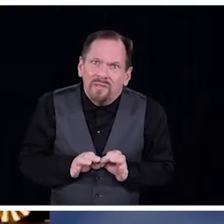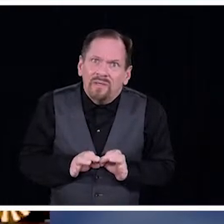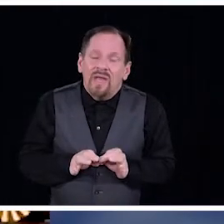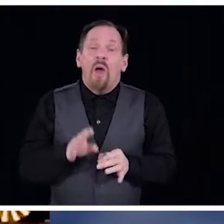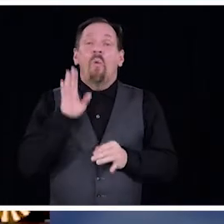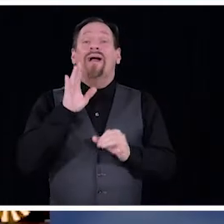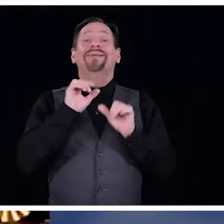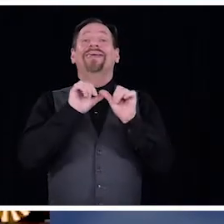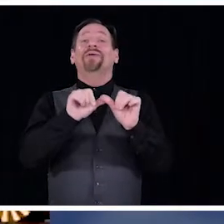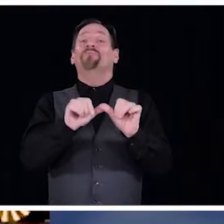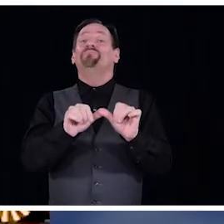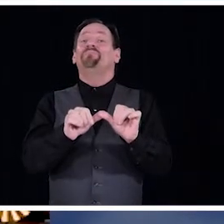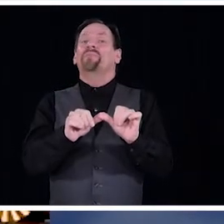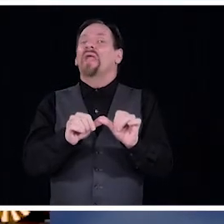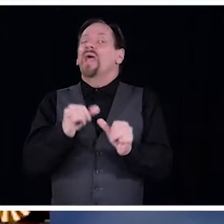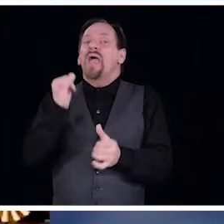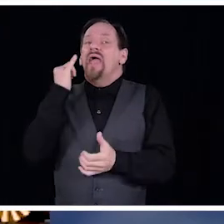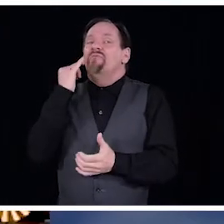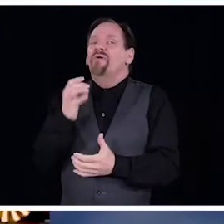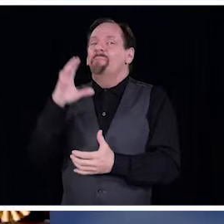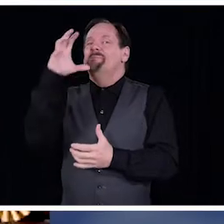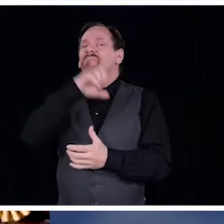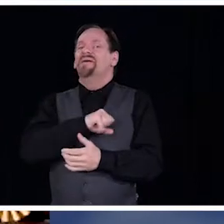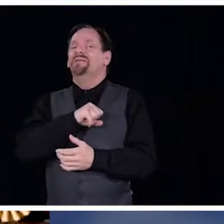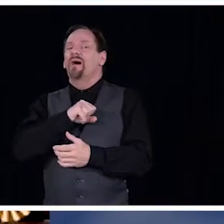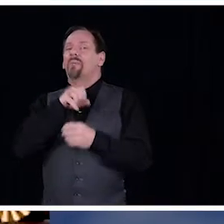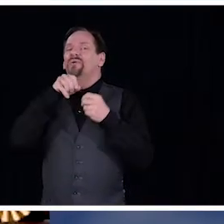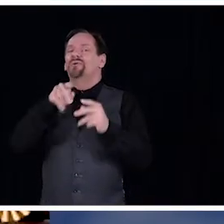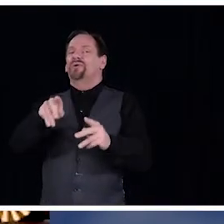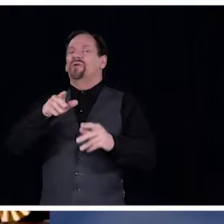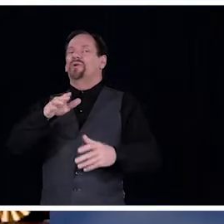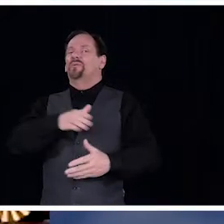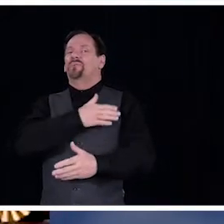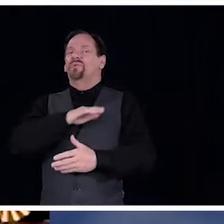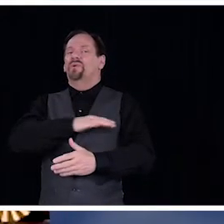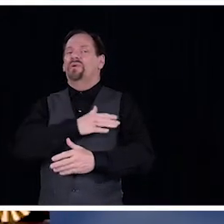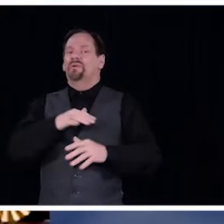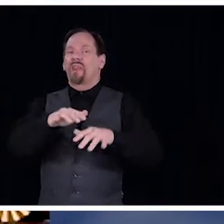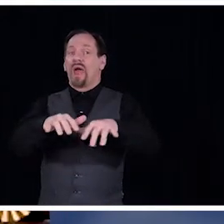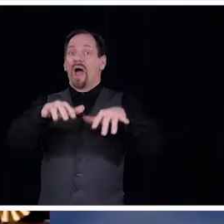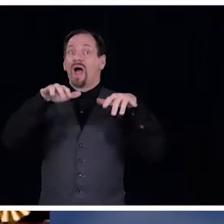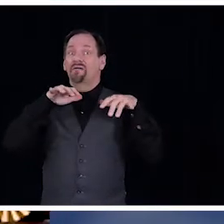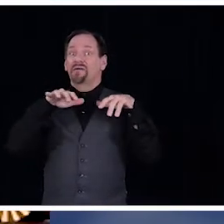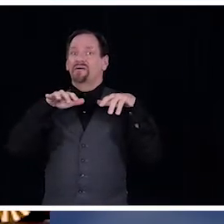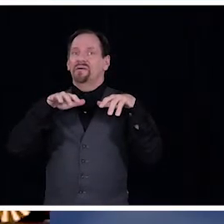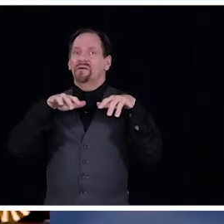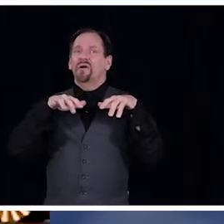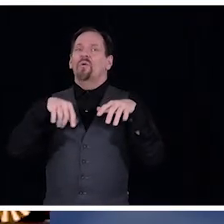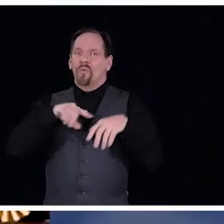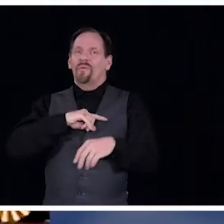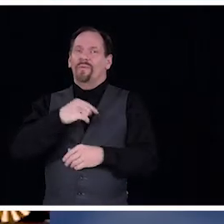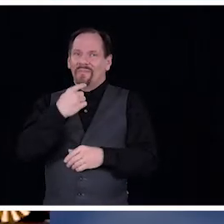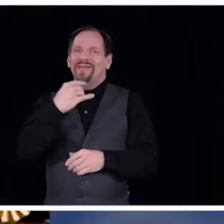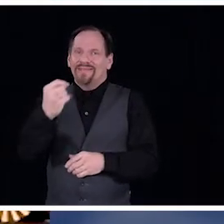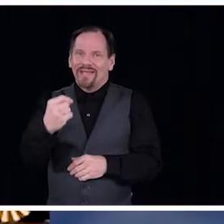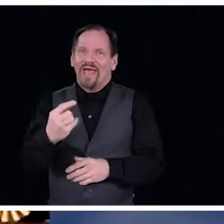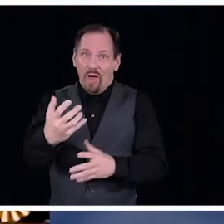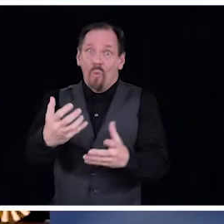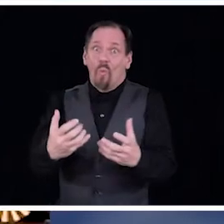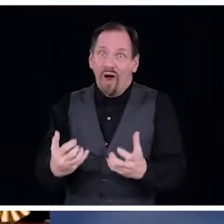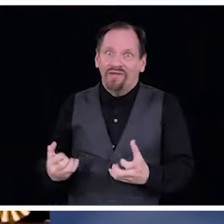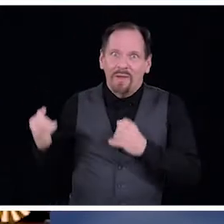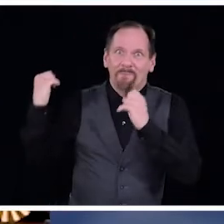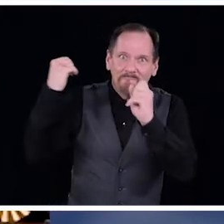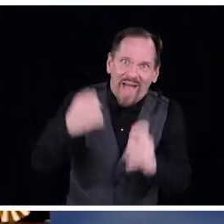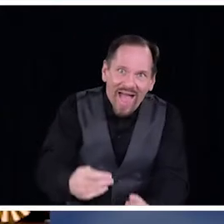Sometimes absence makes the heart grow fonder. And there's nothing that substitutes for the shared live experience. But it has